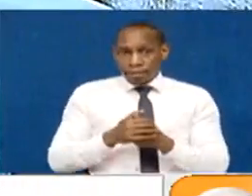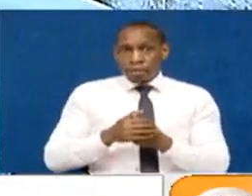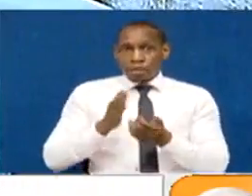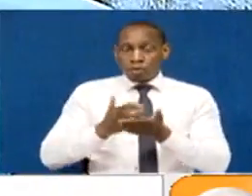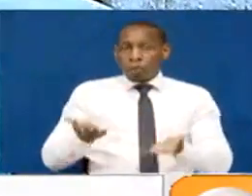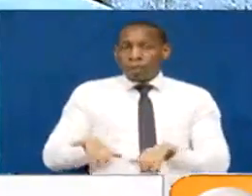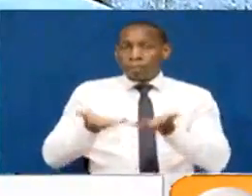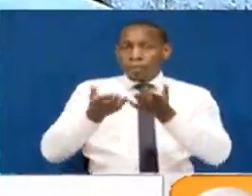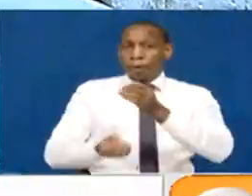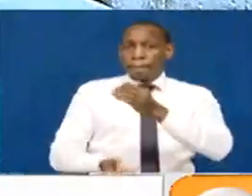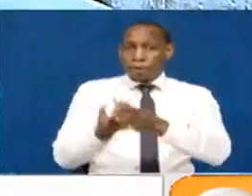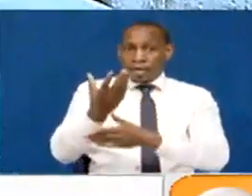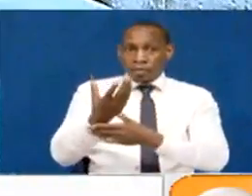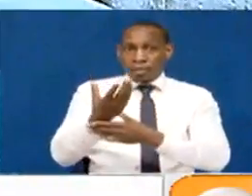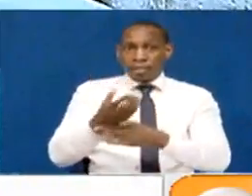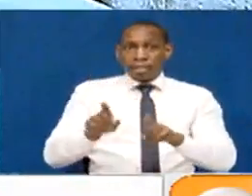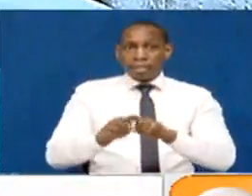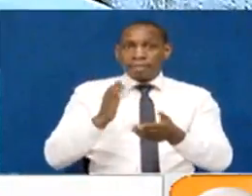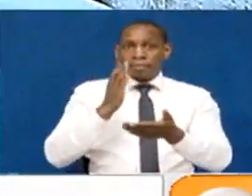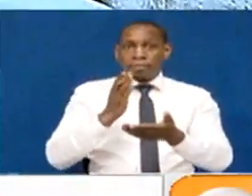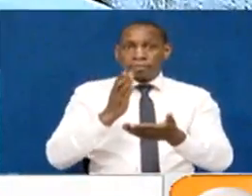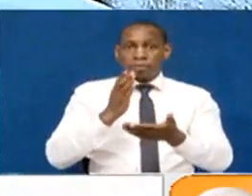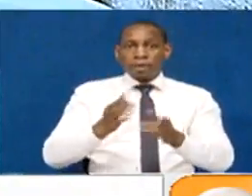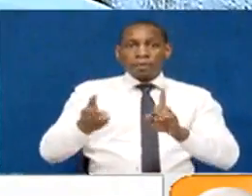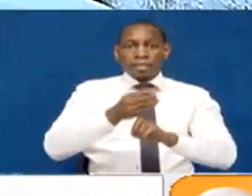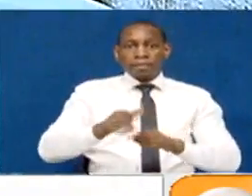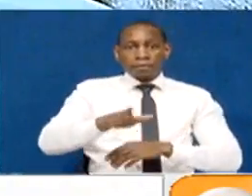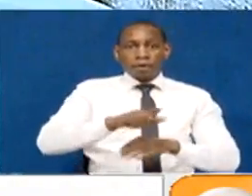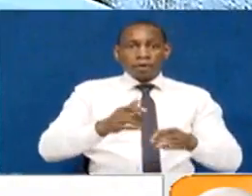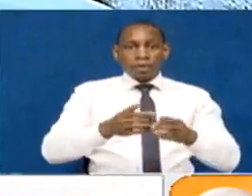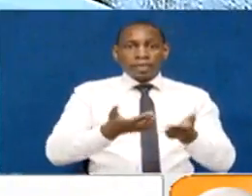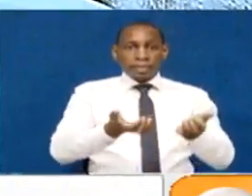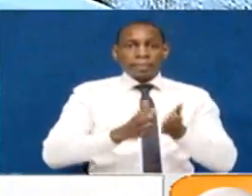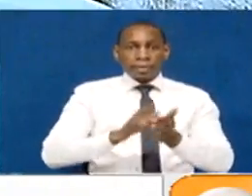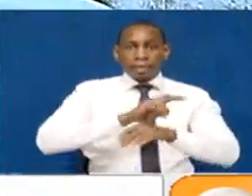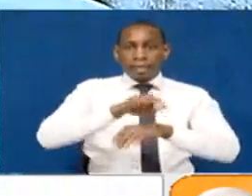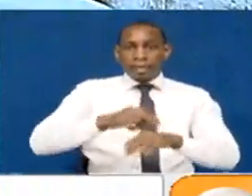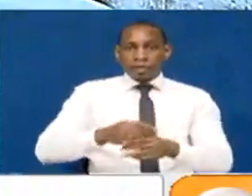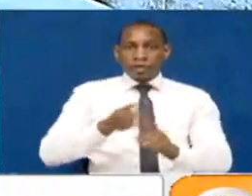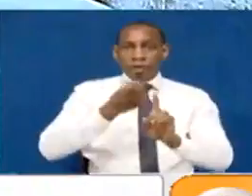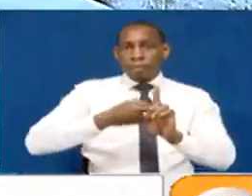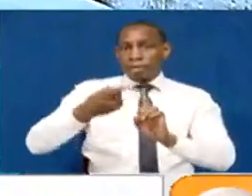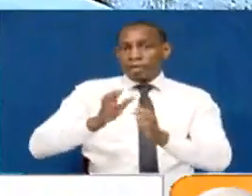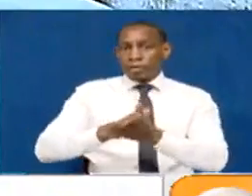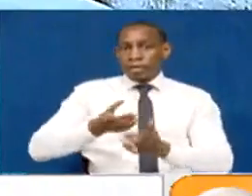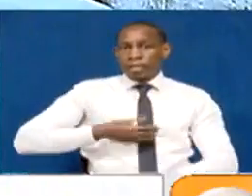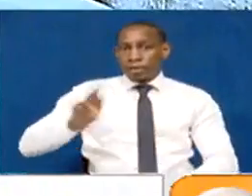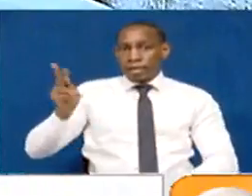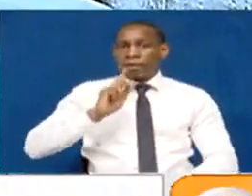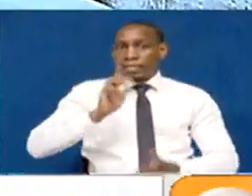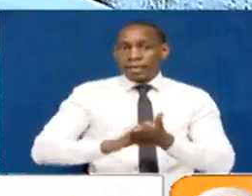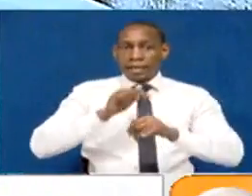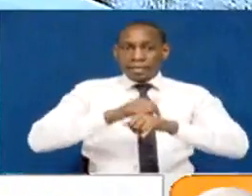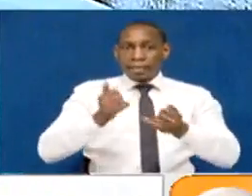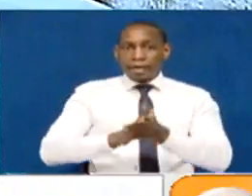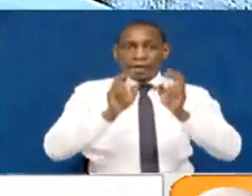to improve production while satisfying local demand. The National Potato Council of Kenya says it is time